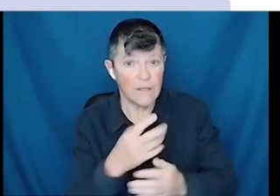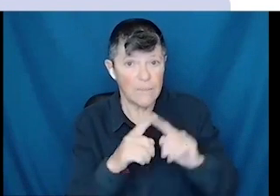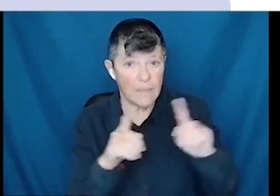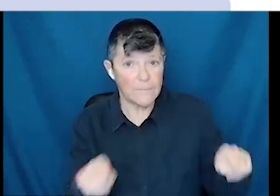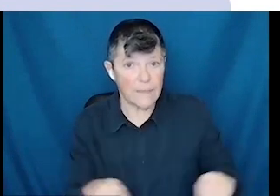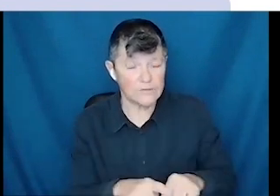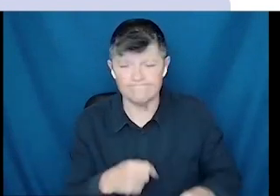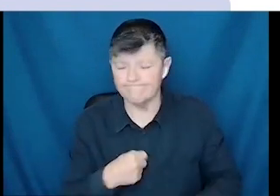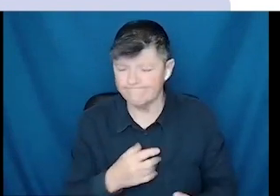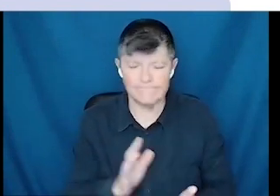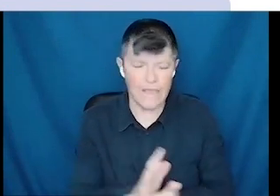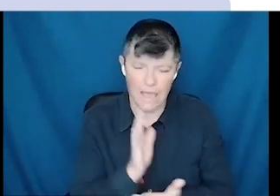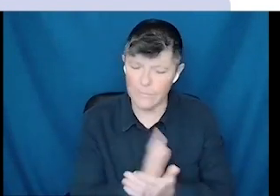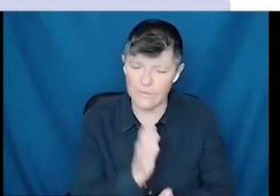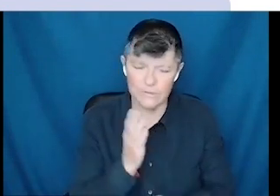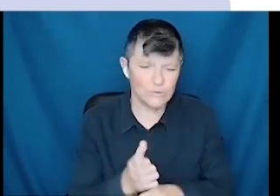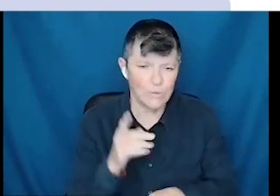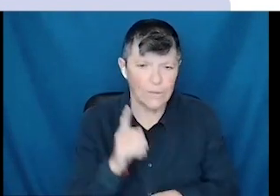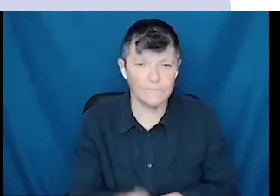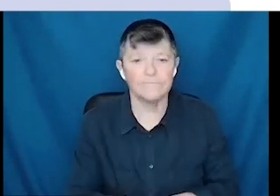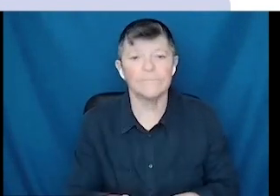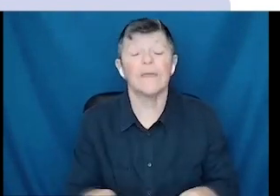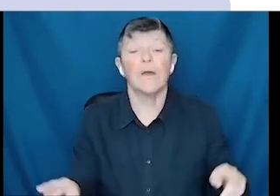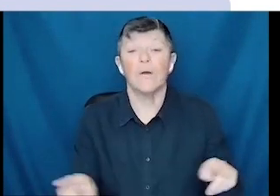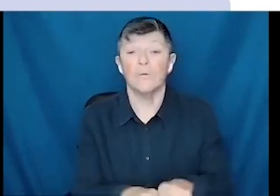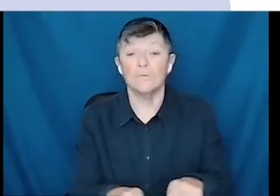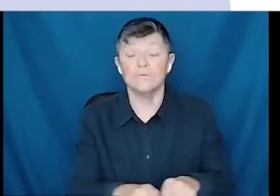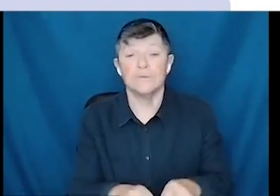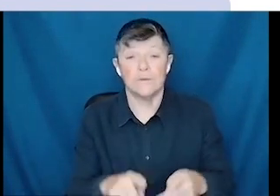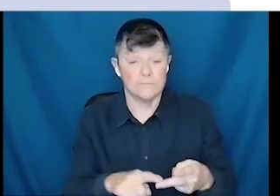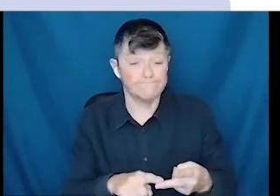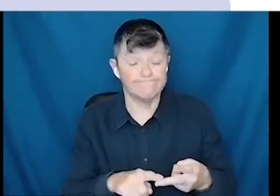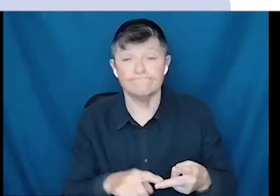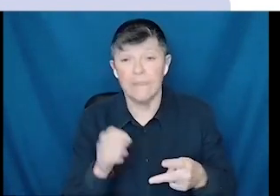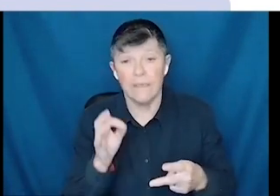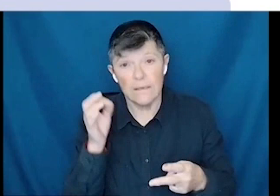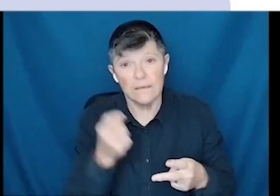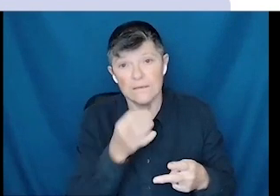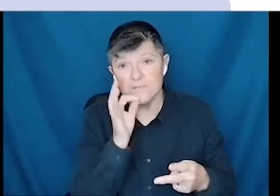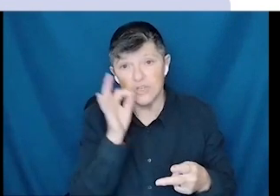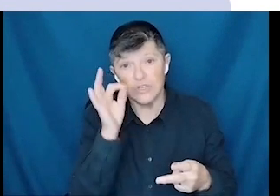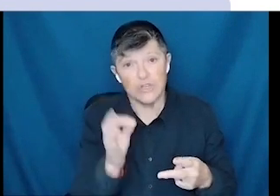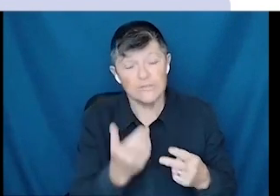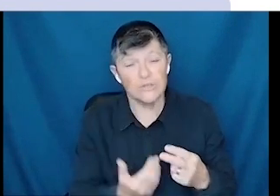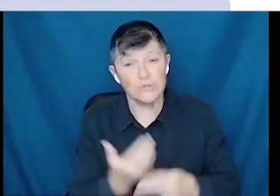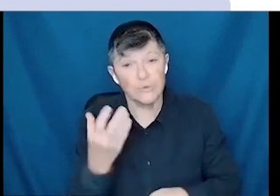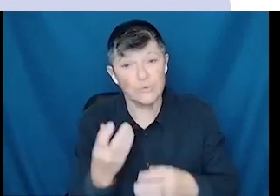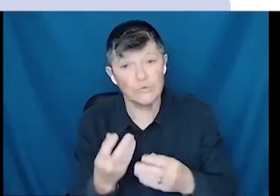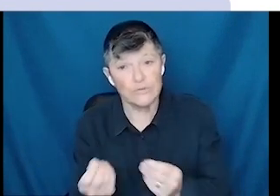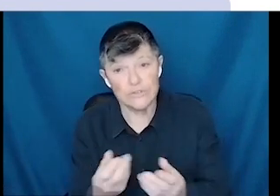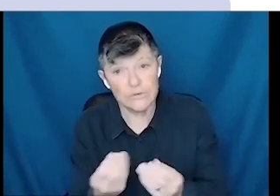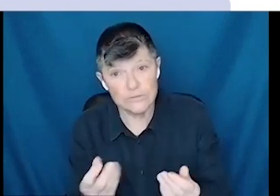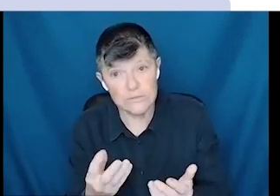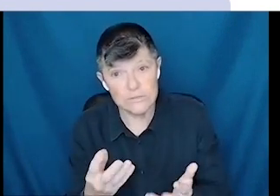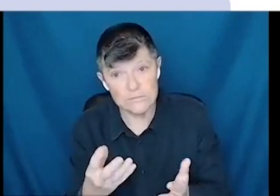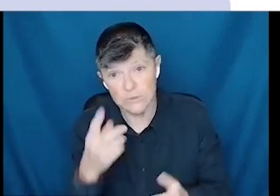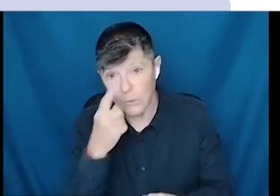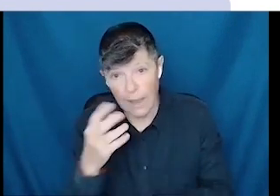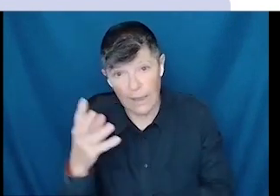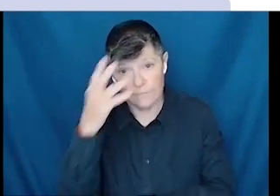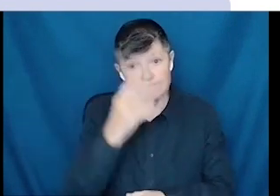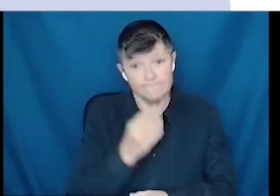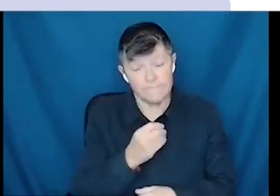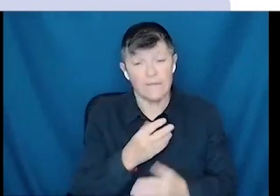You're also more than welcome to suggest new resources. You can alert us if you, for example, find